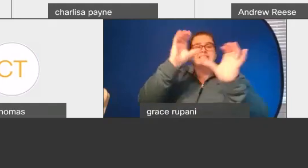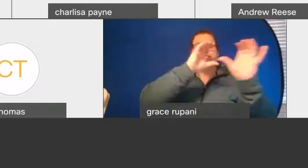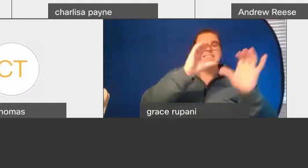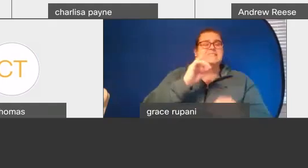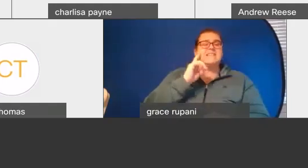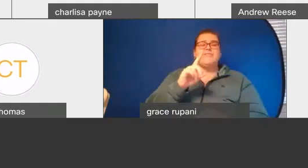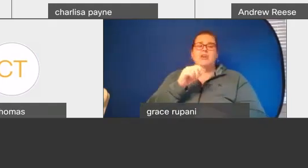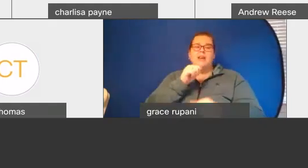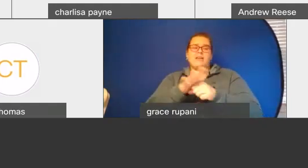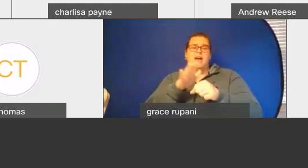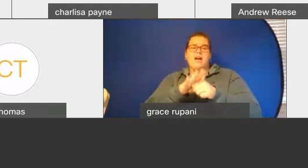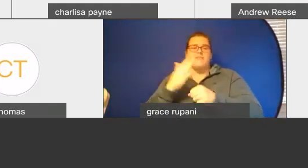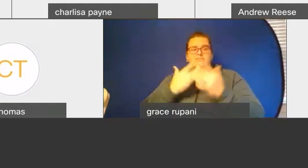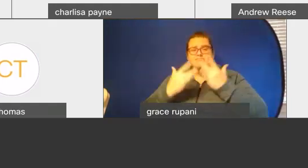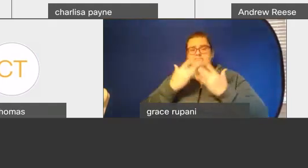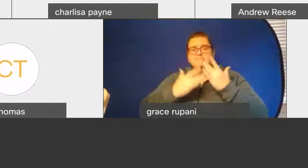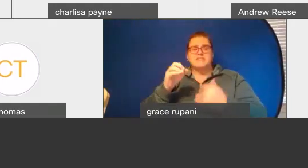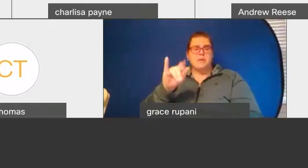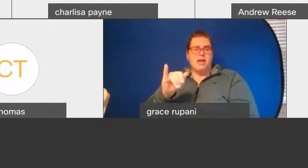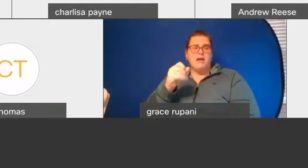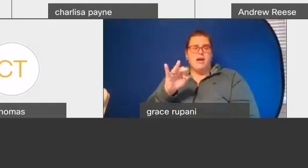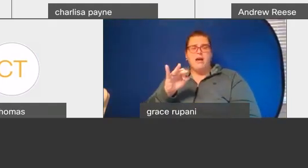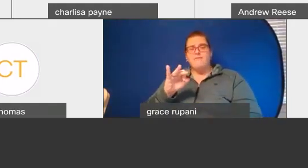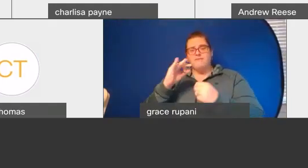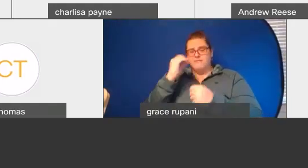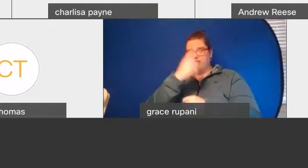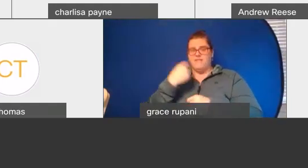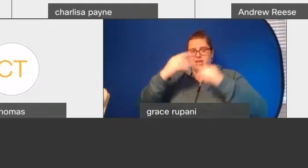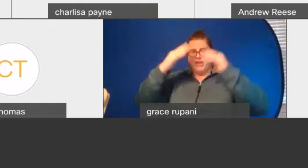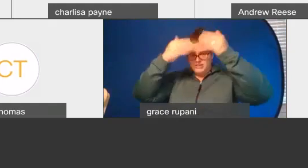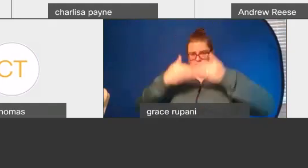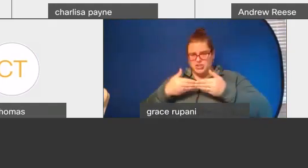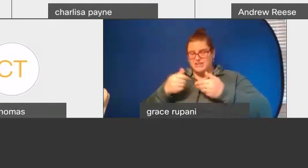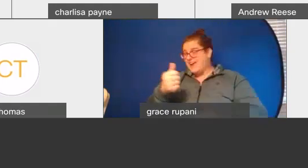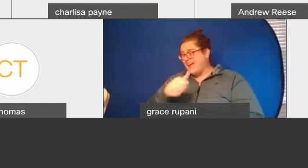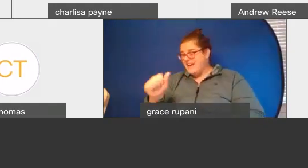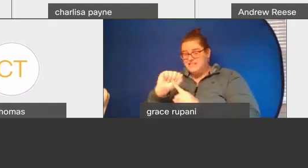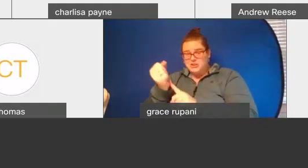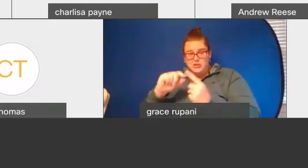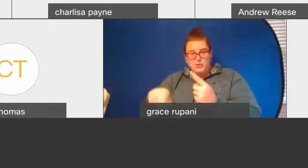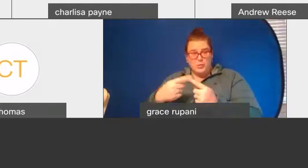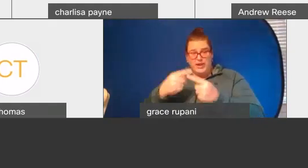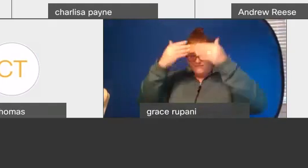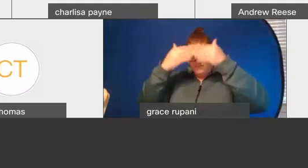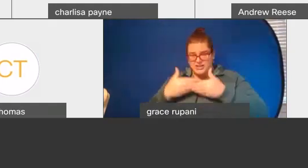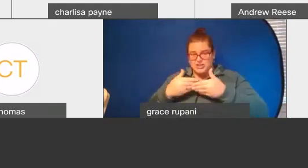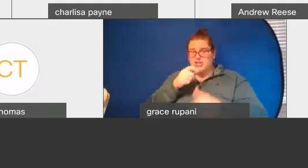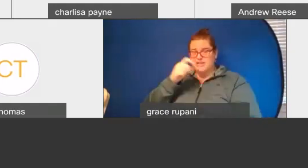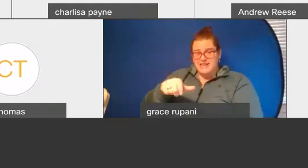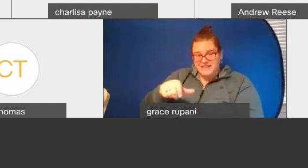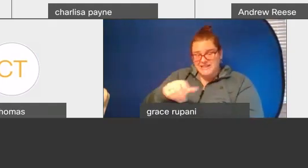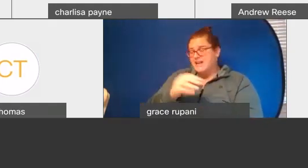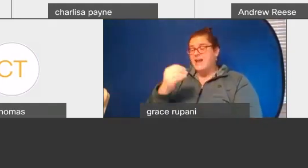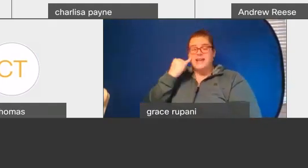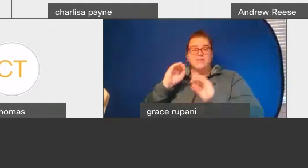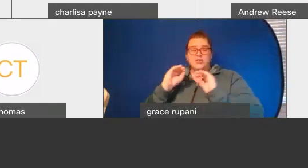chain issues. Are there any instances when a face shield would not need to be worn? And if there are no known infections in the home and our